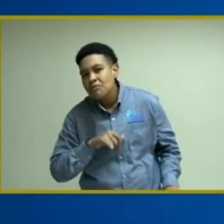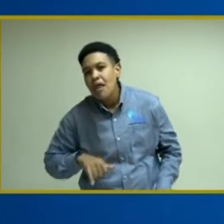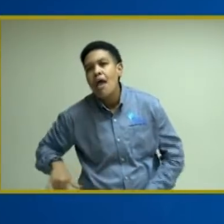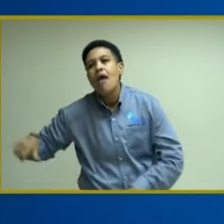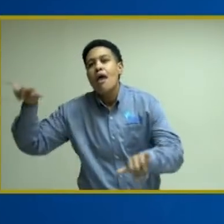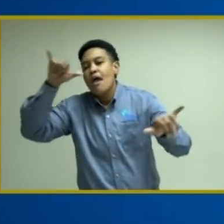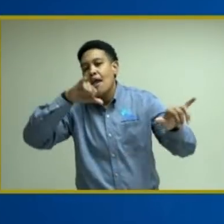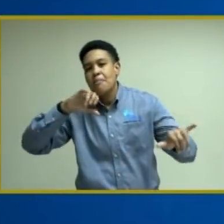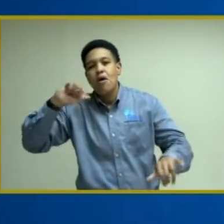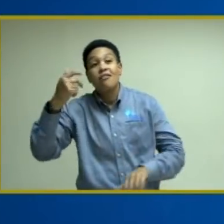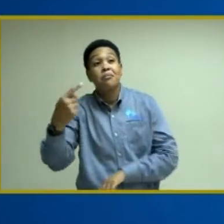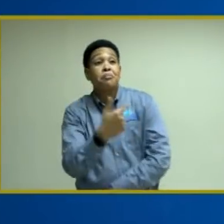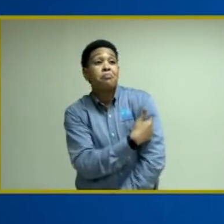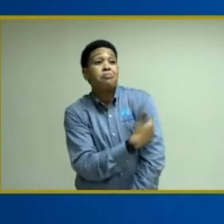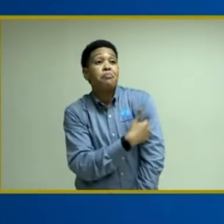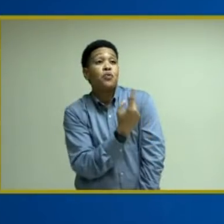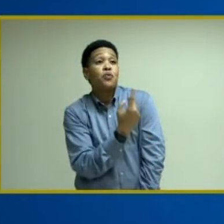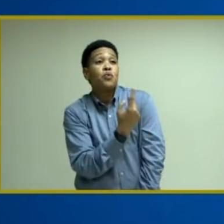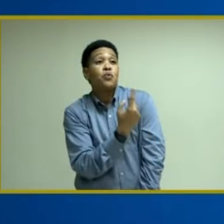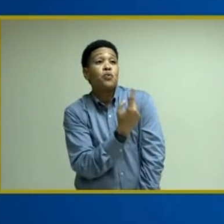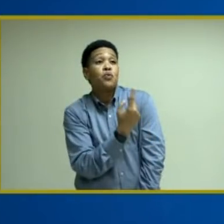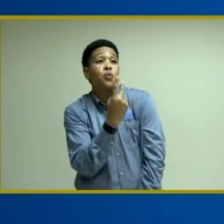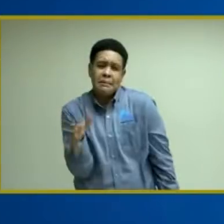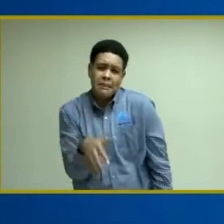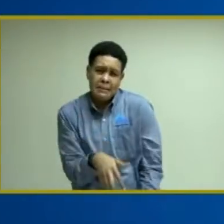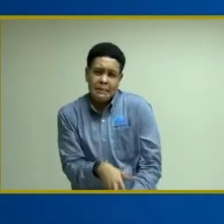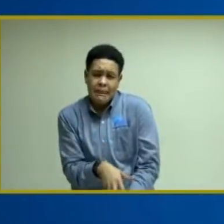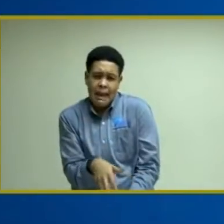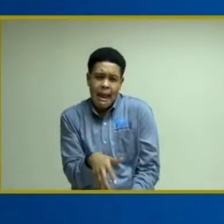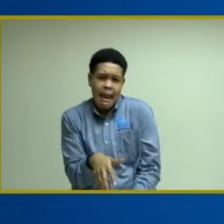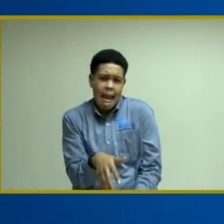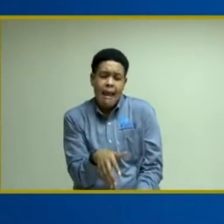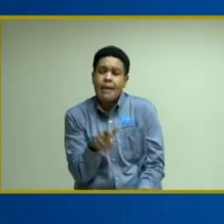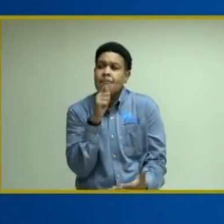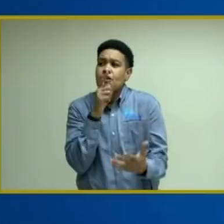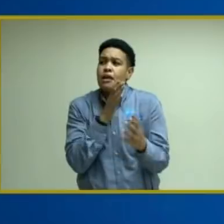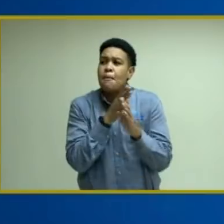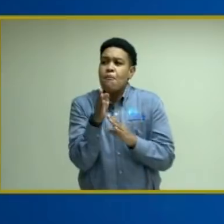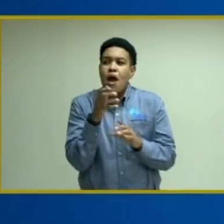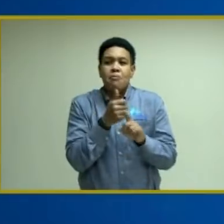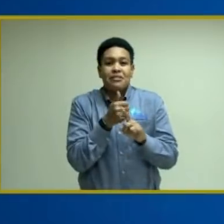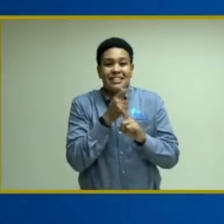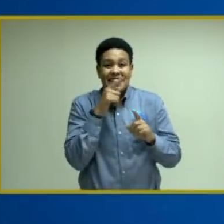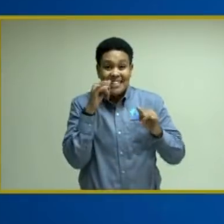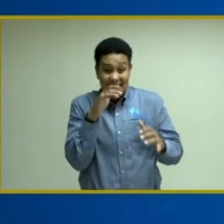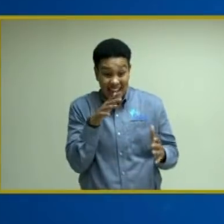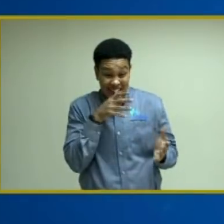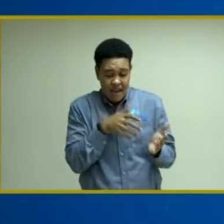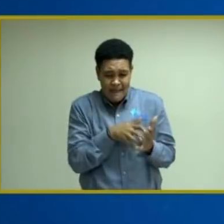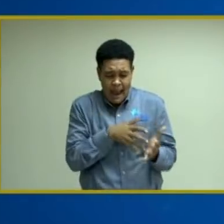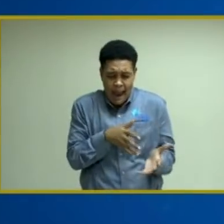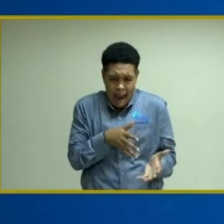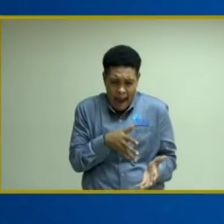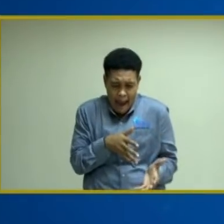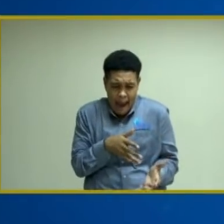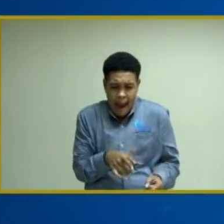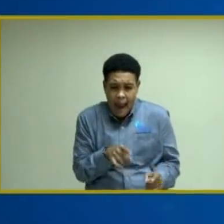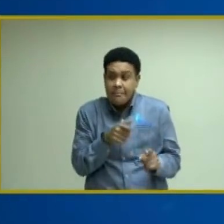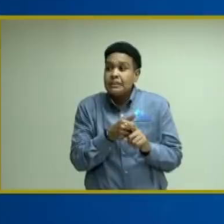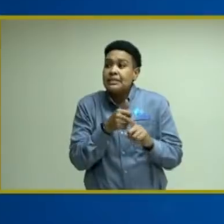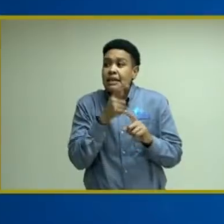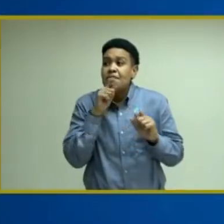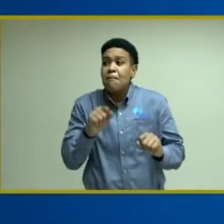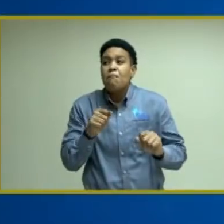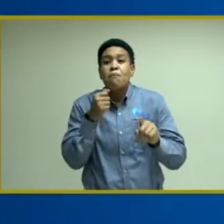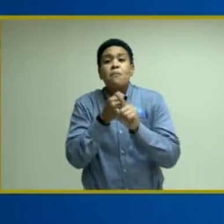to vaccination following a standard primary vaccine series and are at higher risk of severe COVID-19